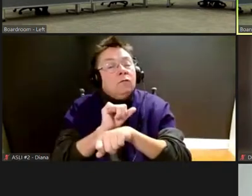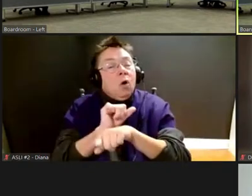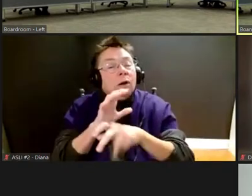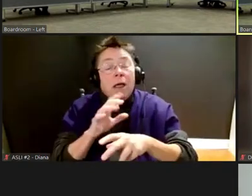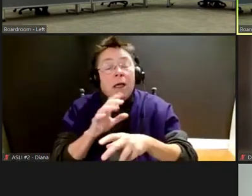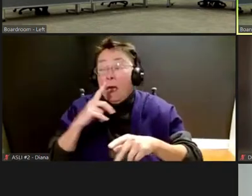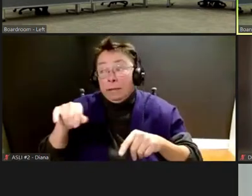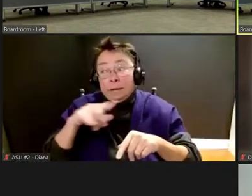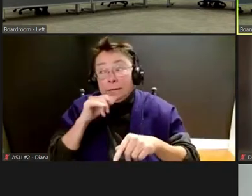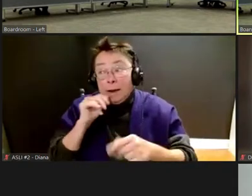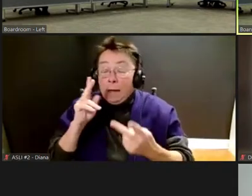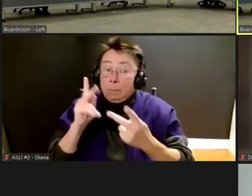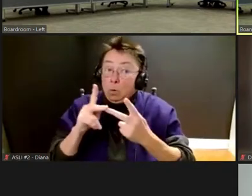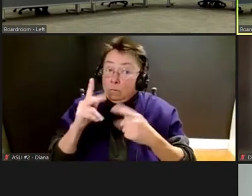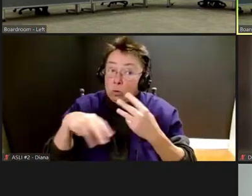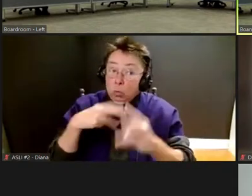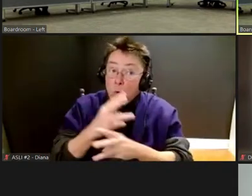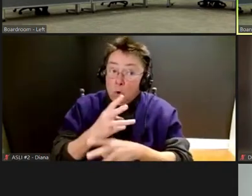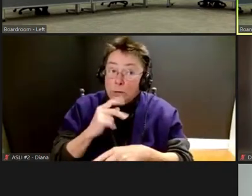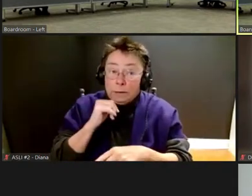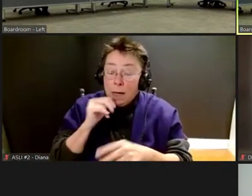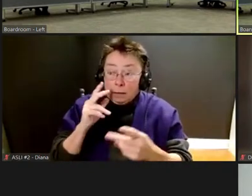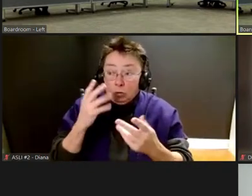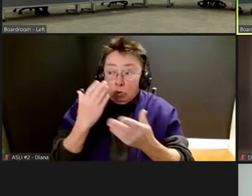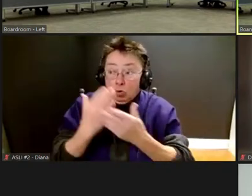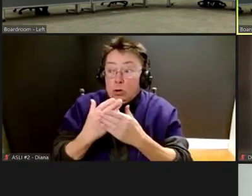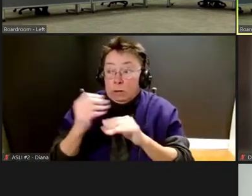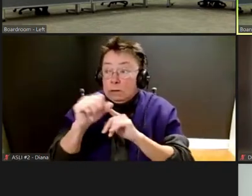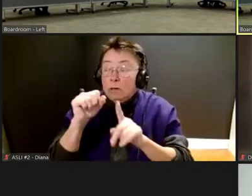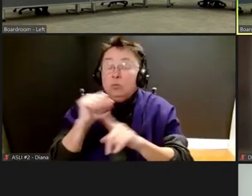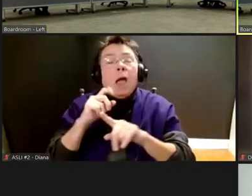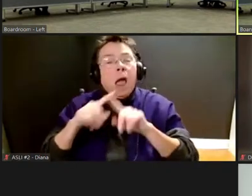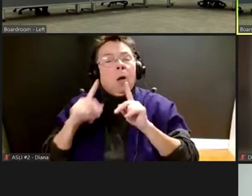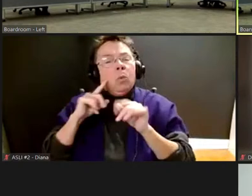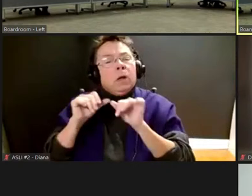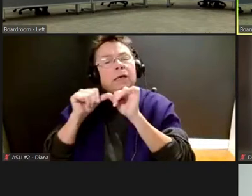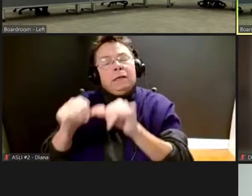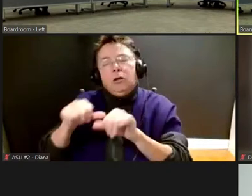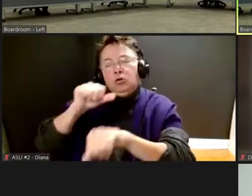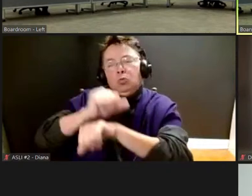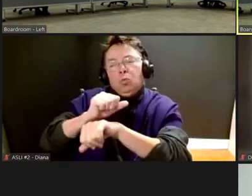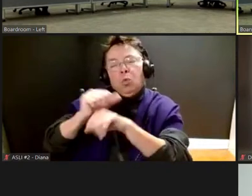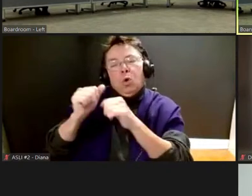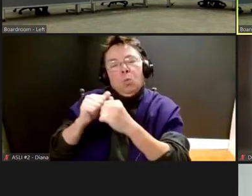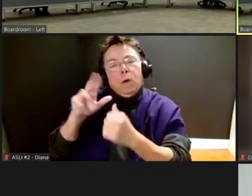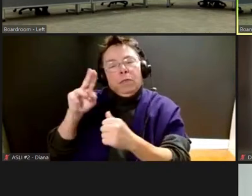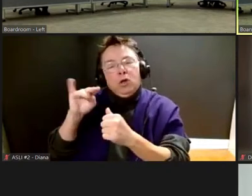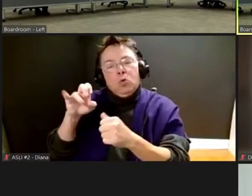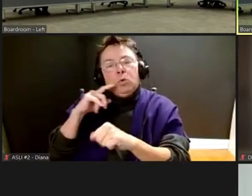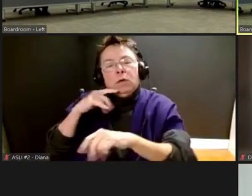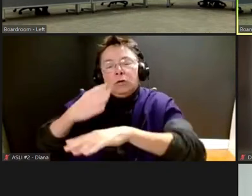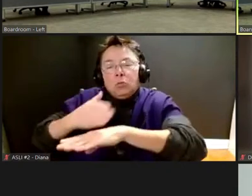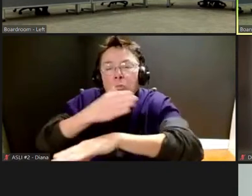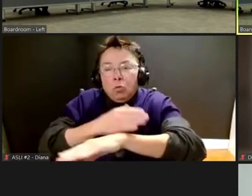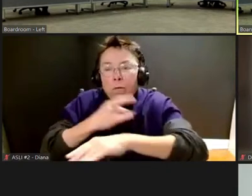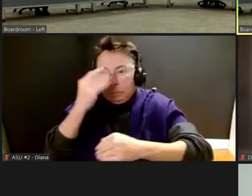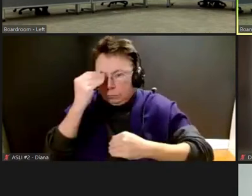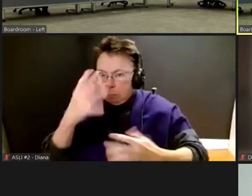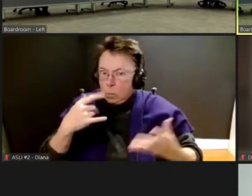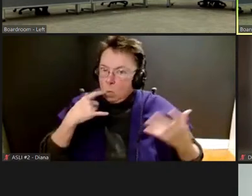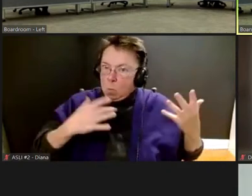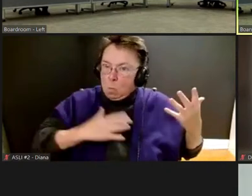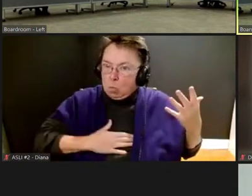ideal circumstances. And we'll continue to work with the union to find ways that we can improve upon that, to let our employees know that we appreciate